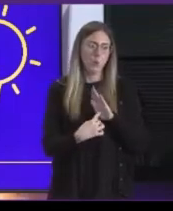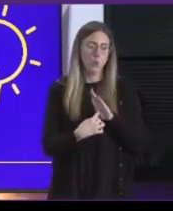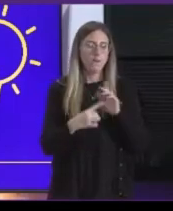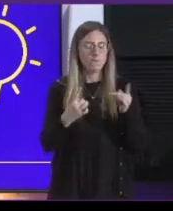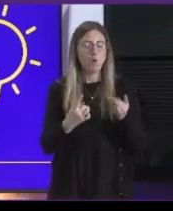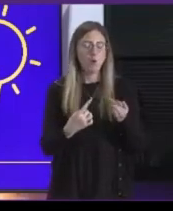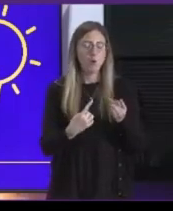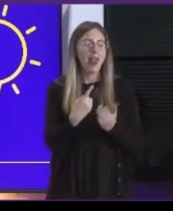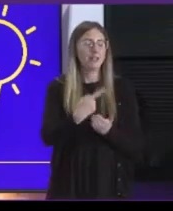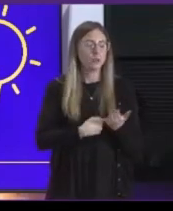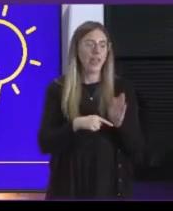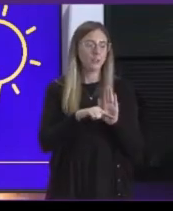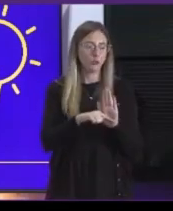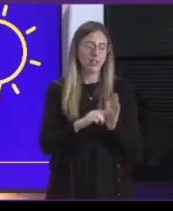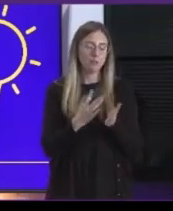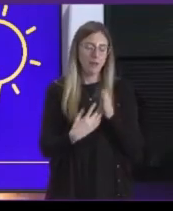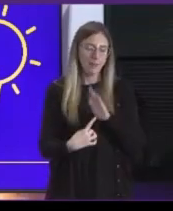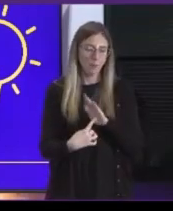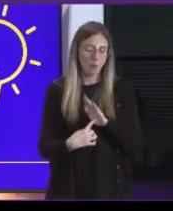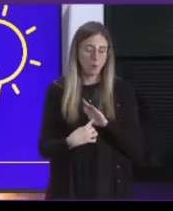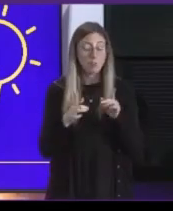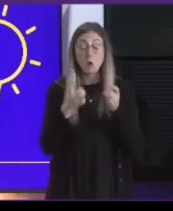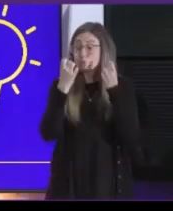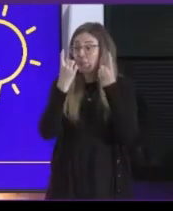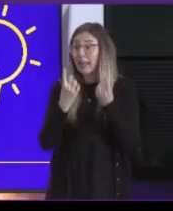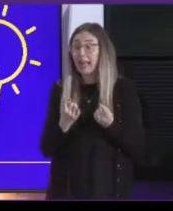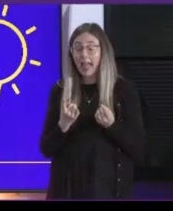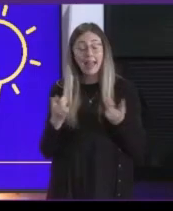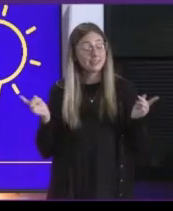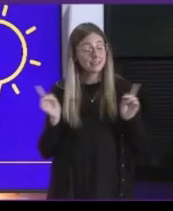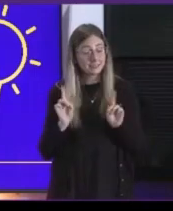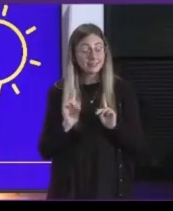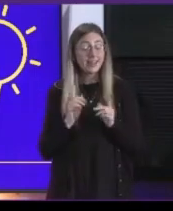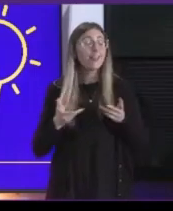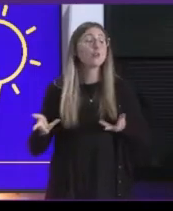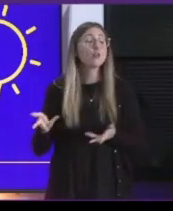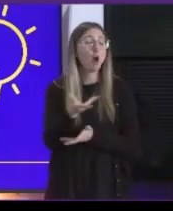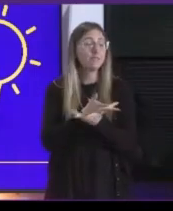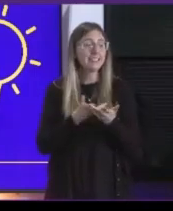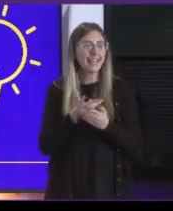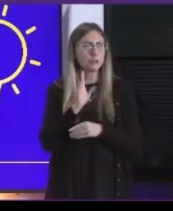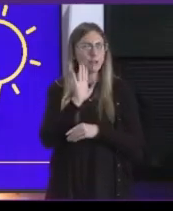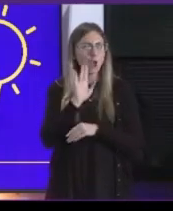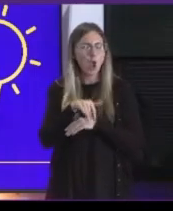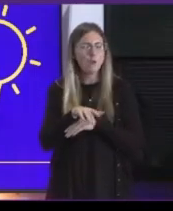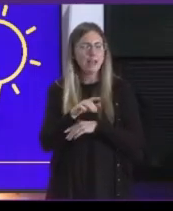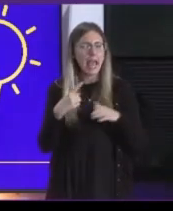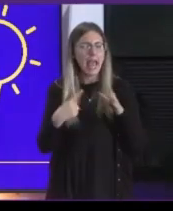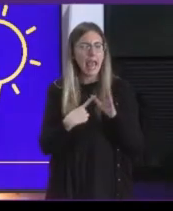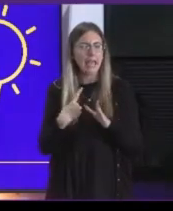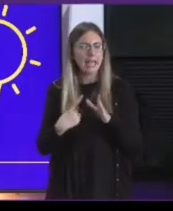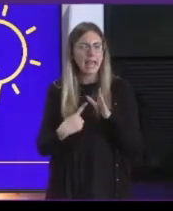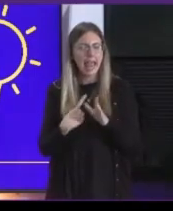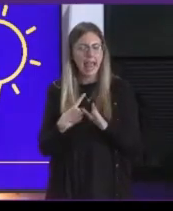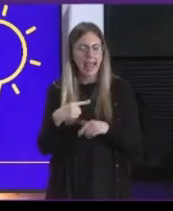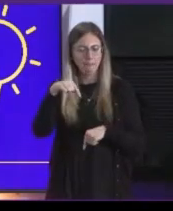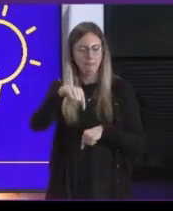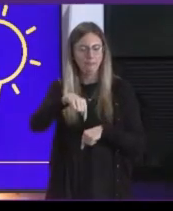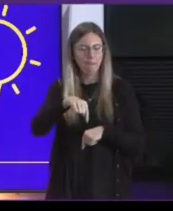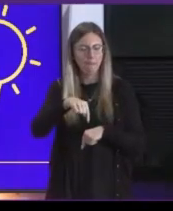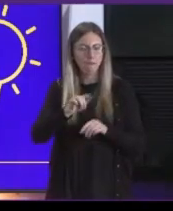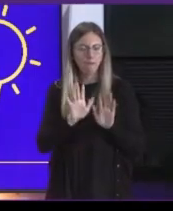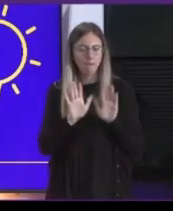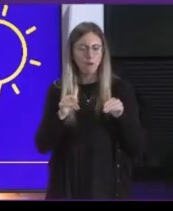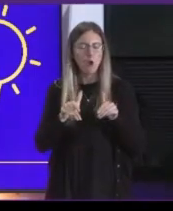legislation. What we realized was a lot of the conversations you hear about the EAA are sort of centered within Europe,